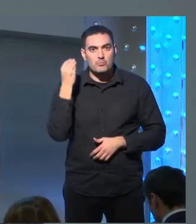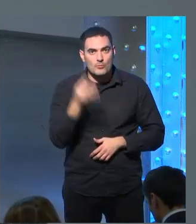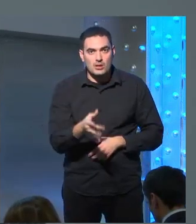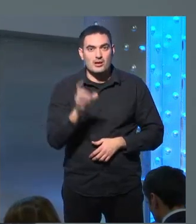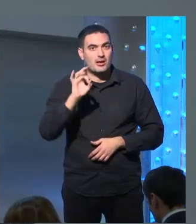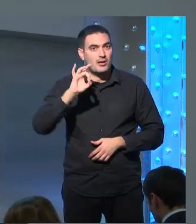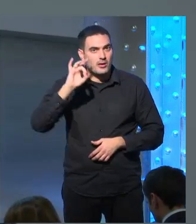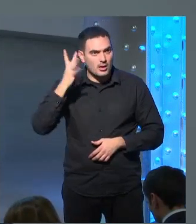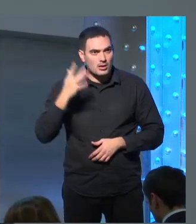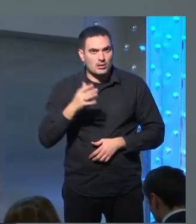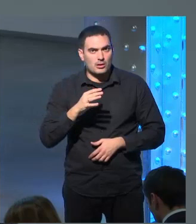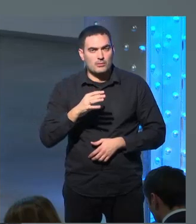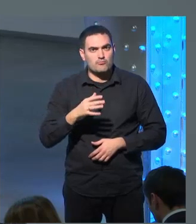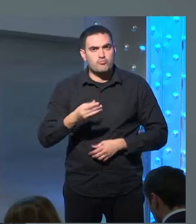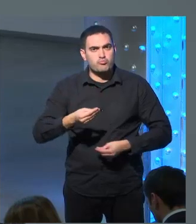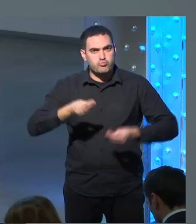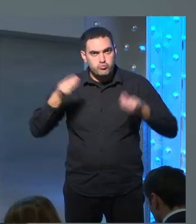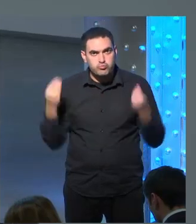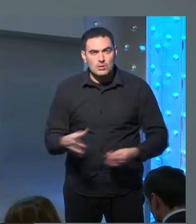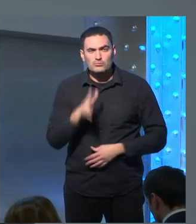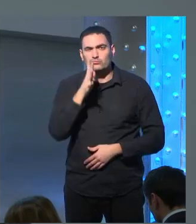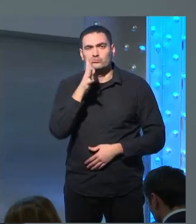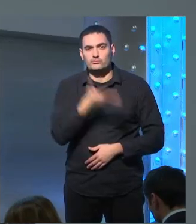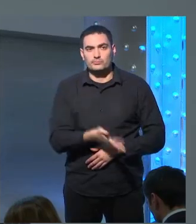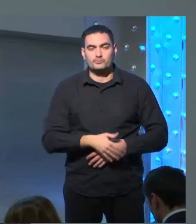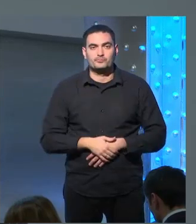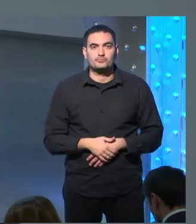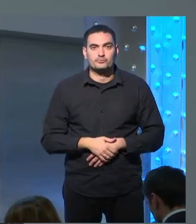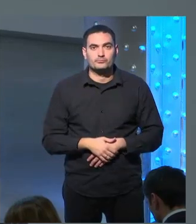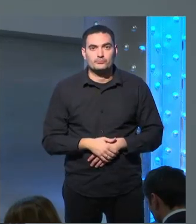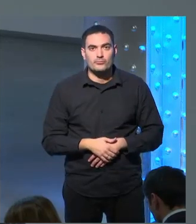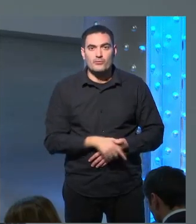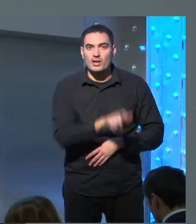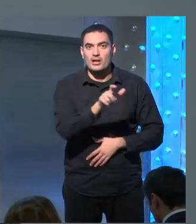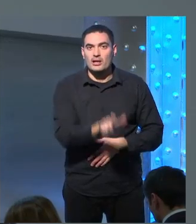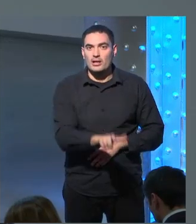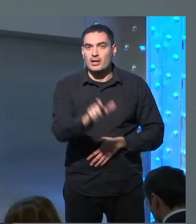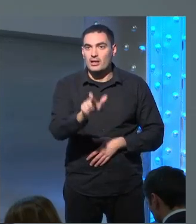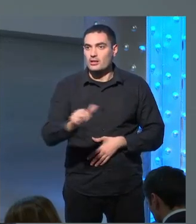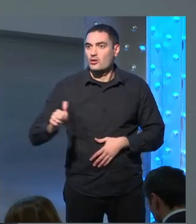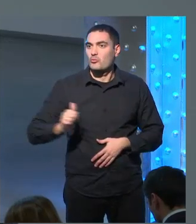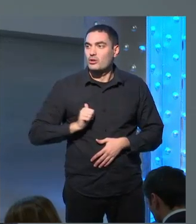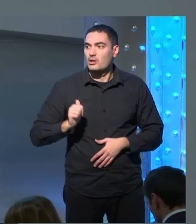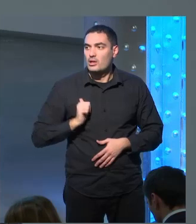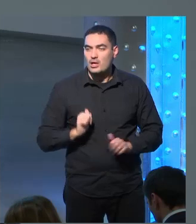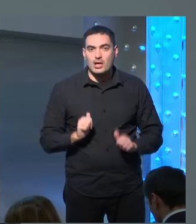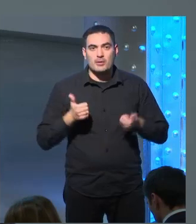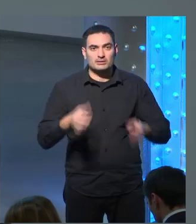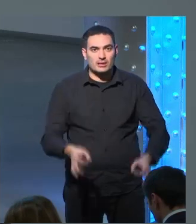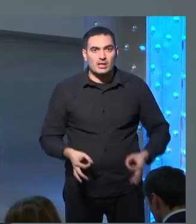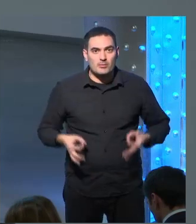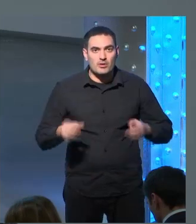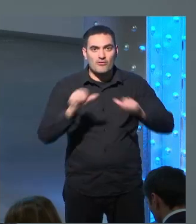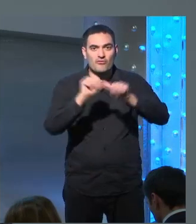initiative. It is a initiative that has to be written in capital letters, because the opportunities of people